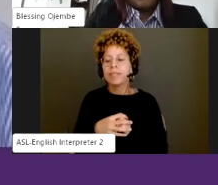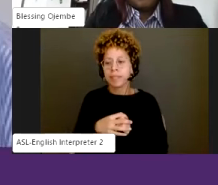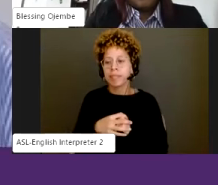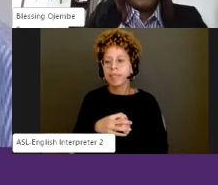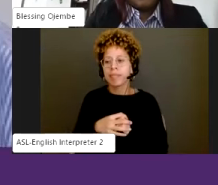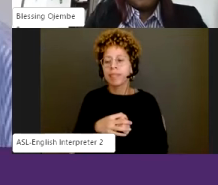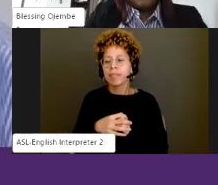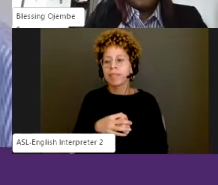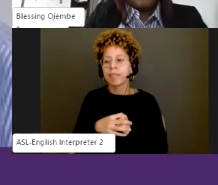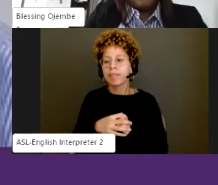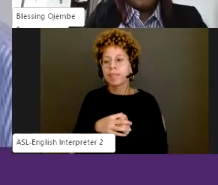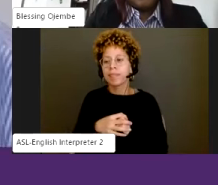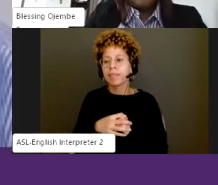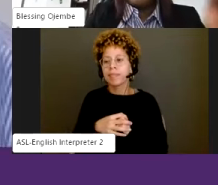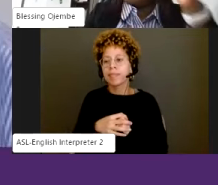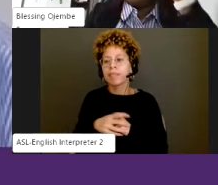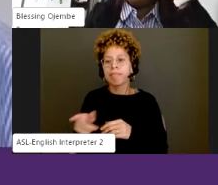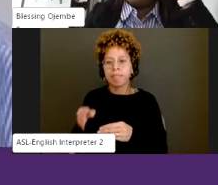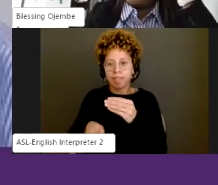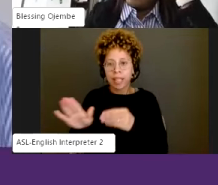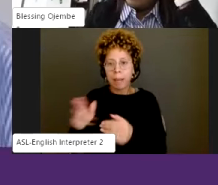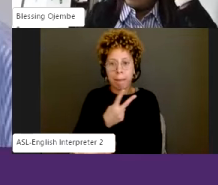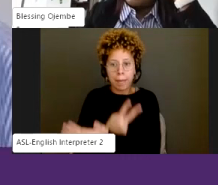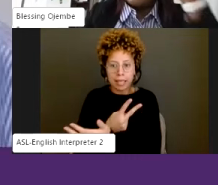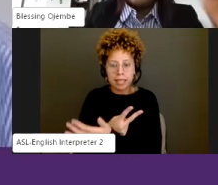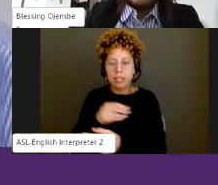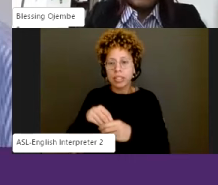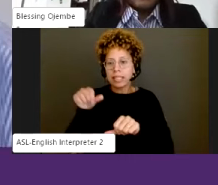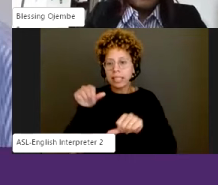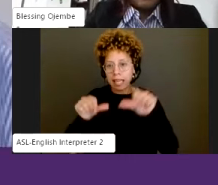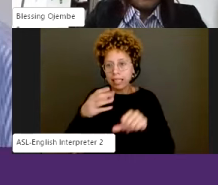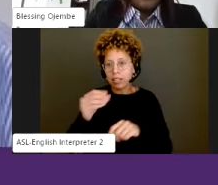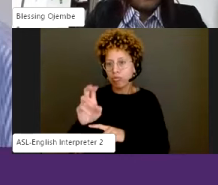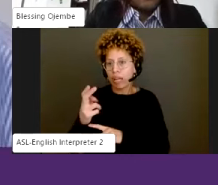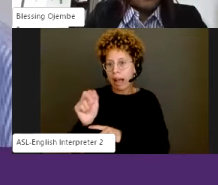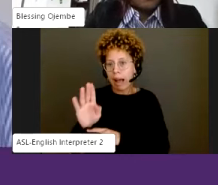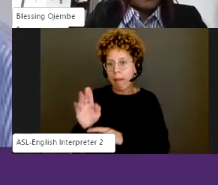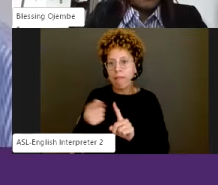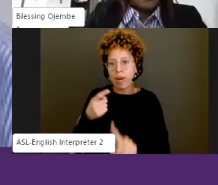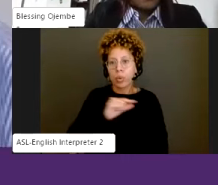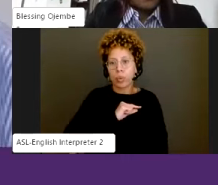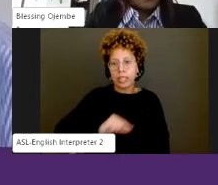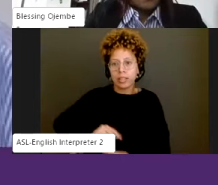He has completed his master's in science and rehabilitation from Queen's University